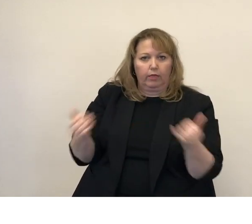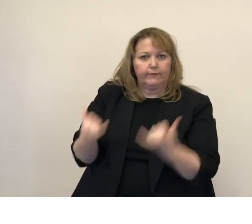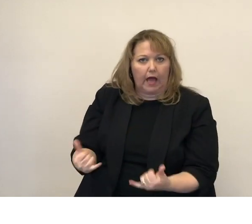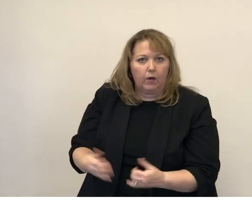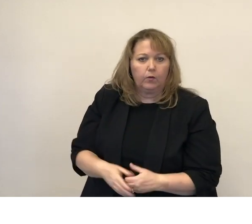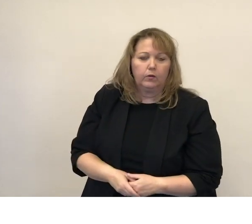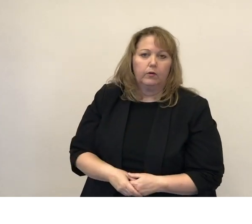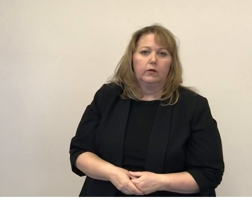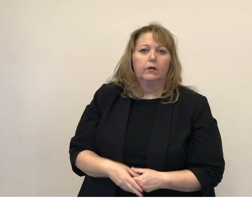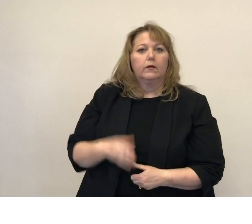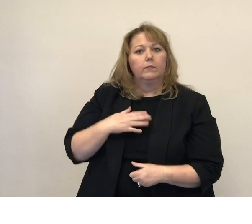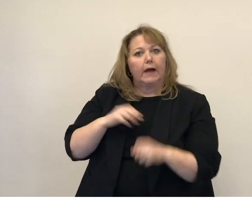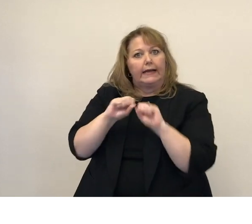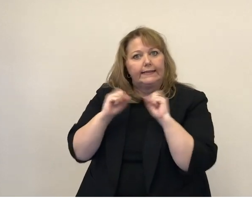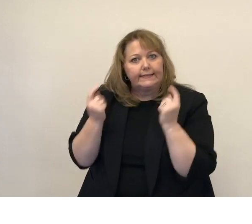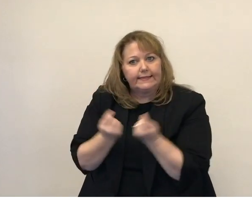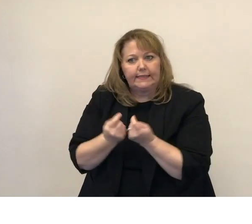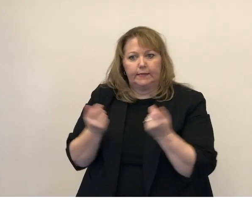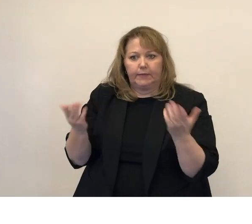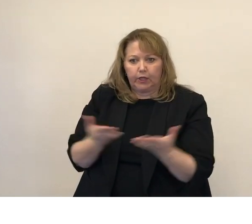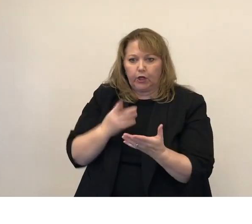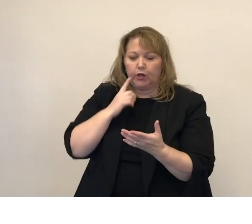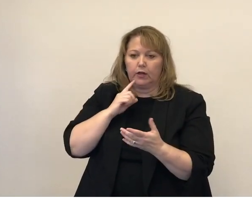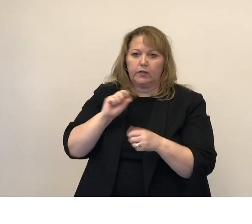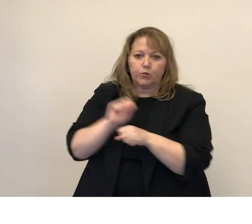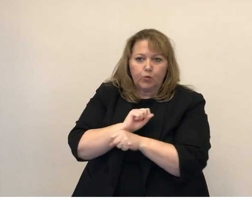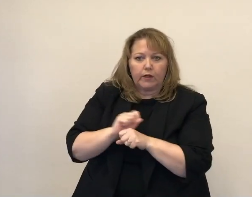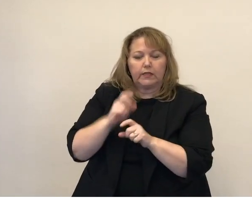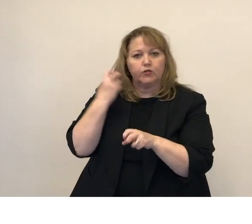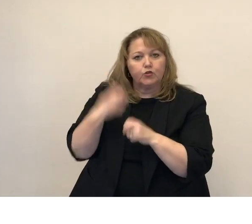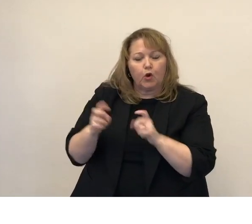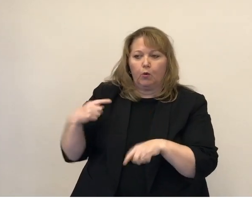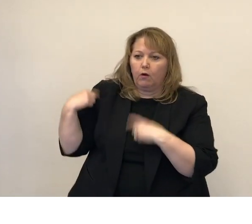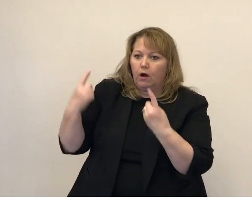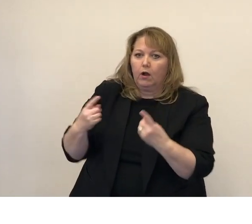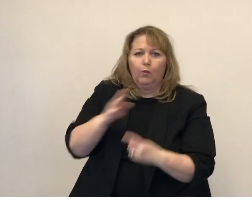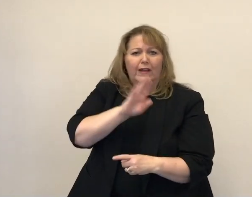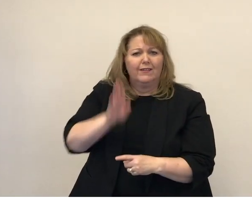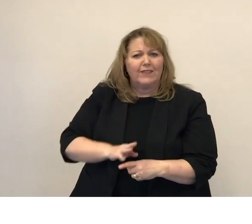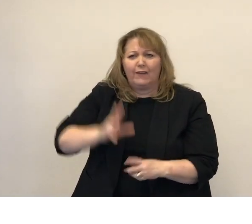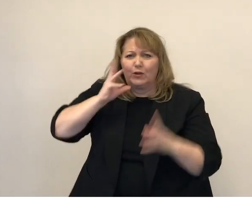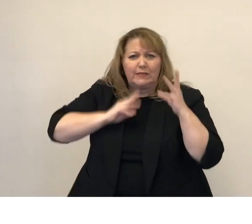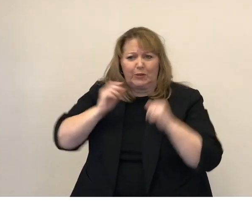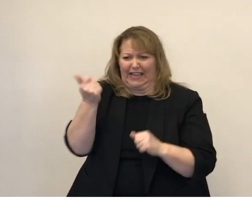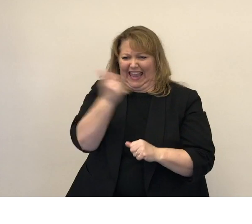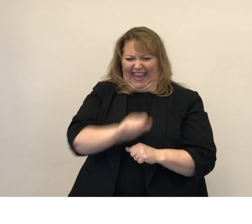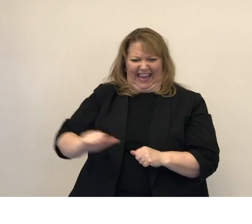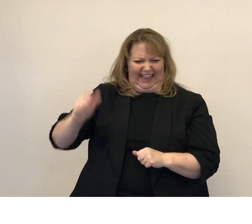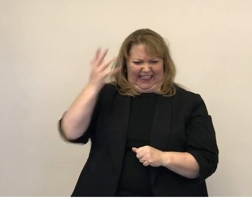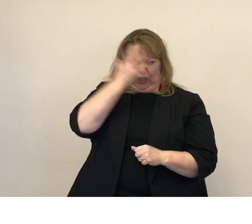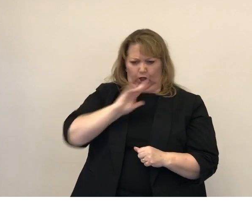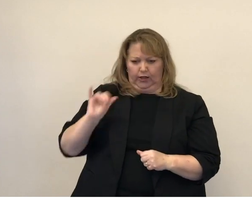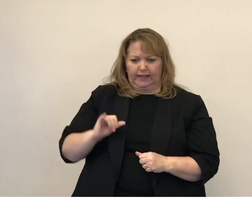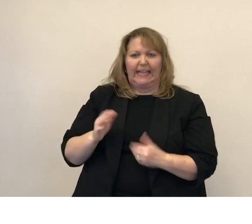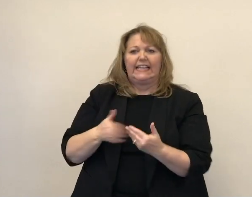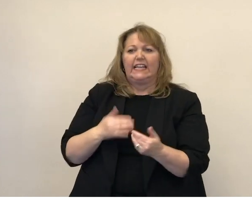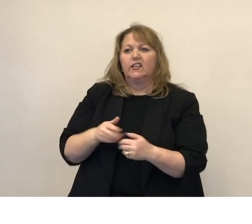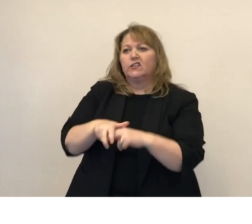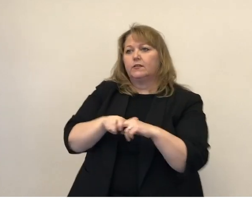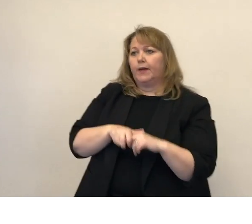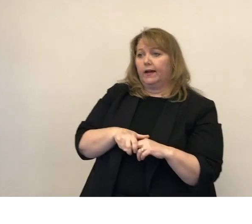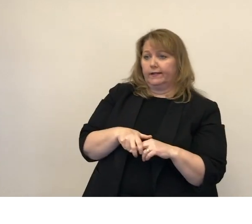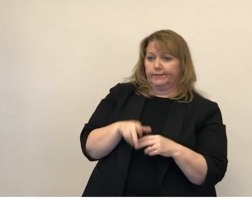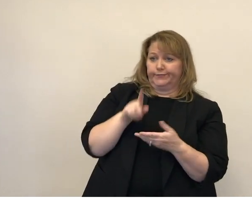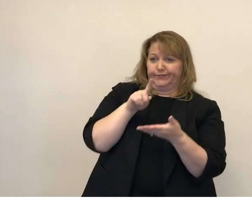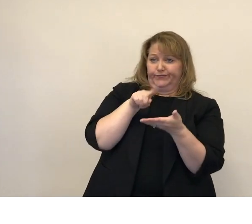here that is working so hard. Nobody has ever faced anything of this magnitude. And it's easy to sit back and criticize. And it's